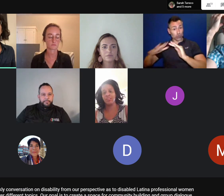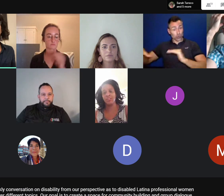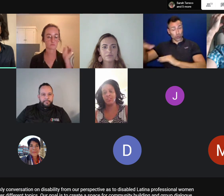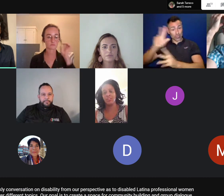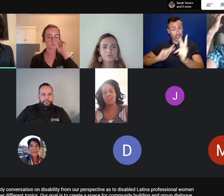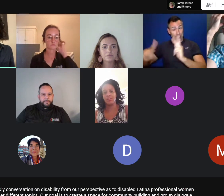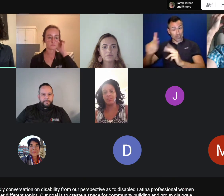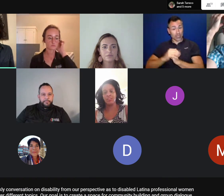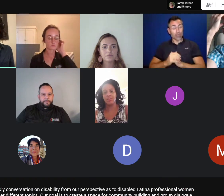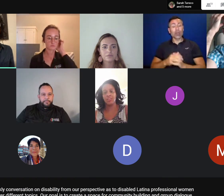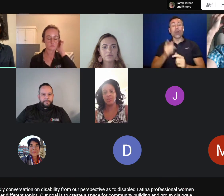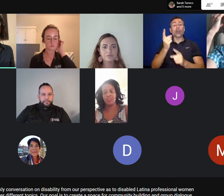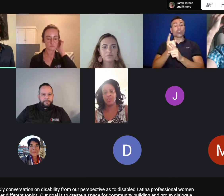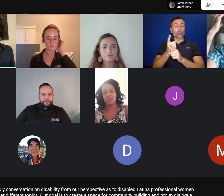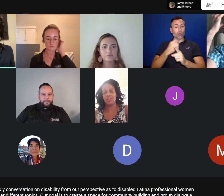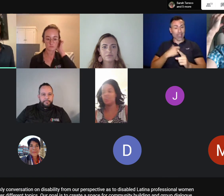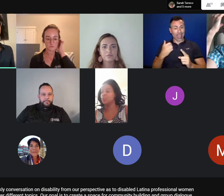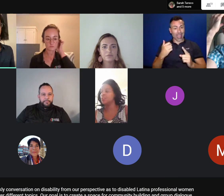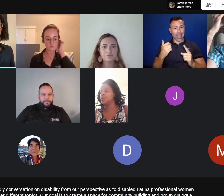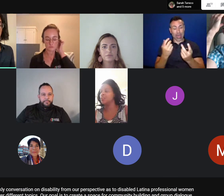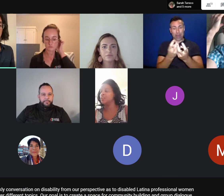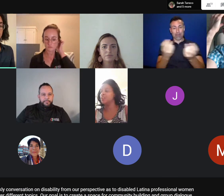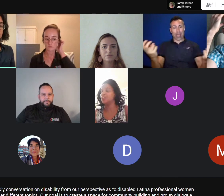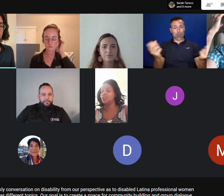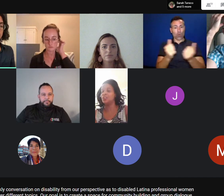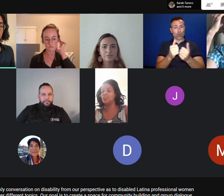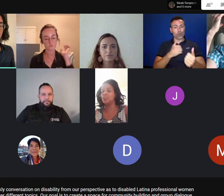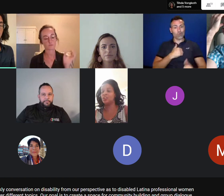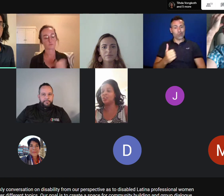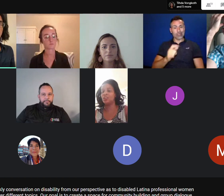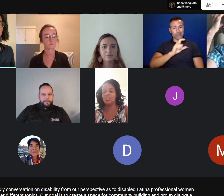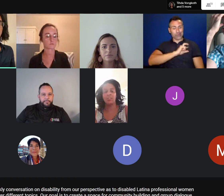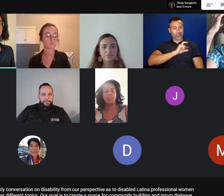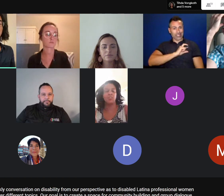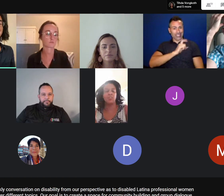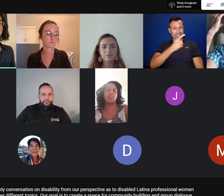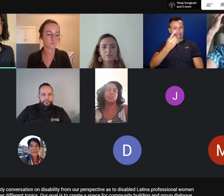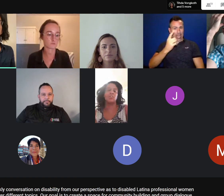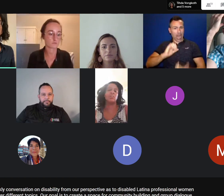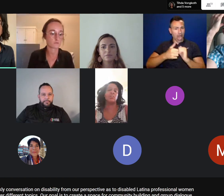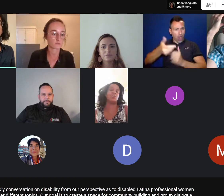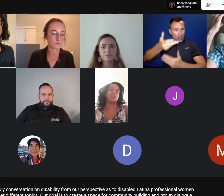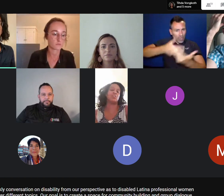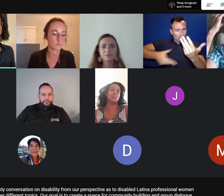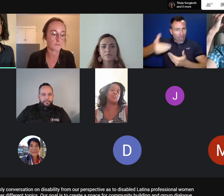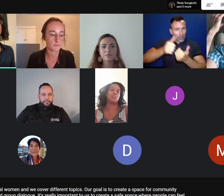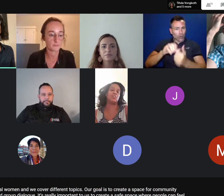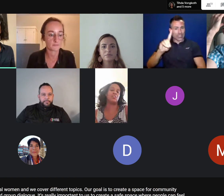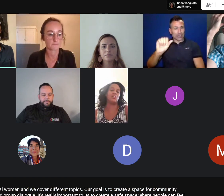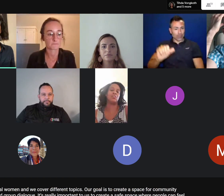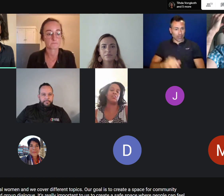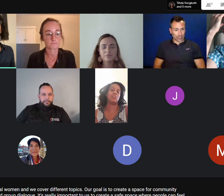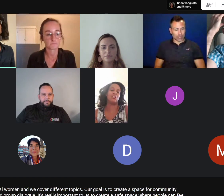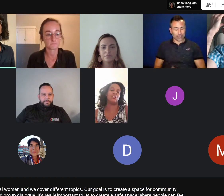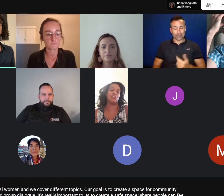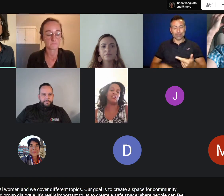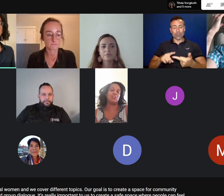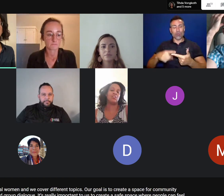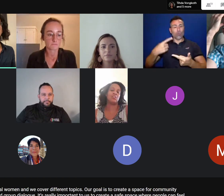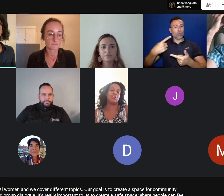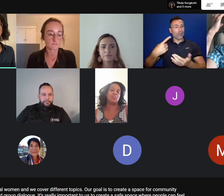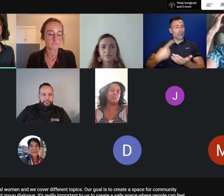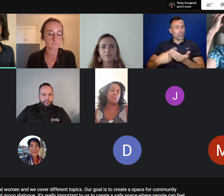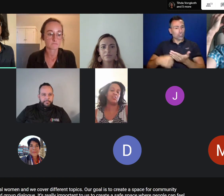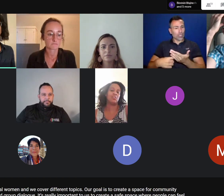with the disability community, which is very insightful. We talked about accessible meetings in the workplace and